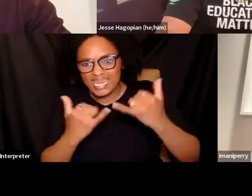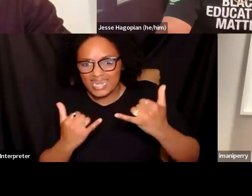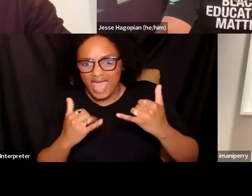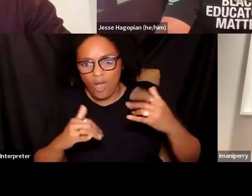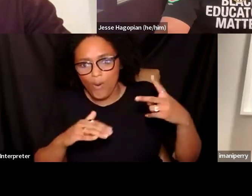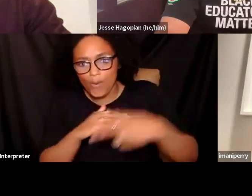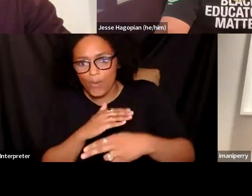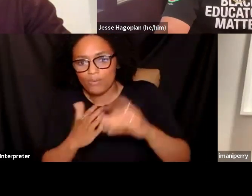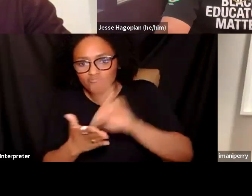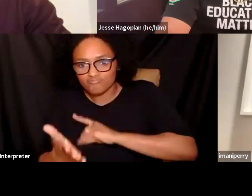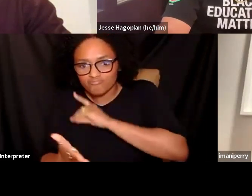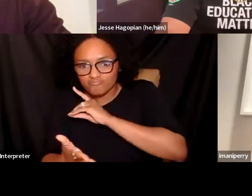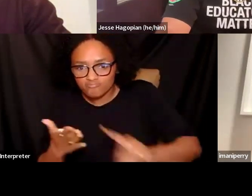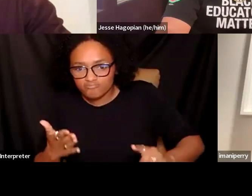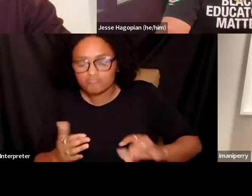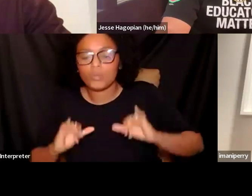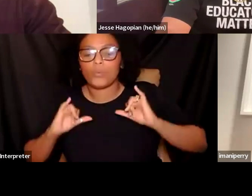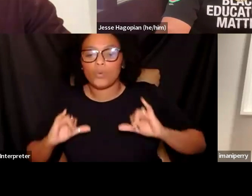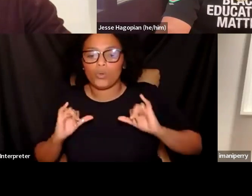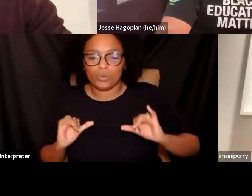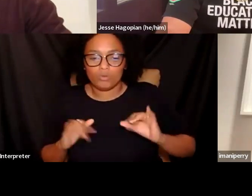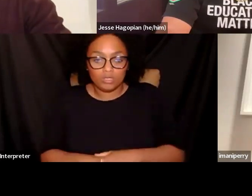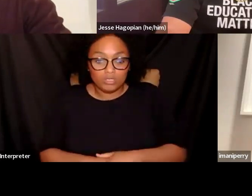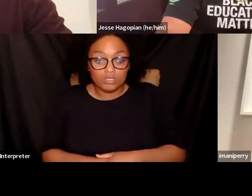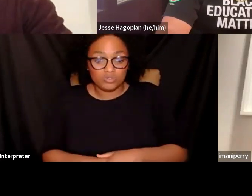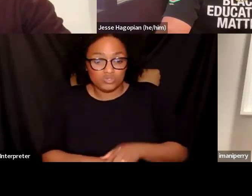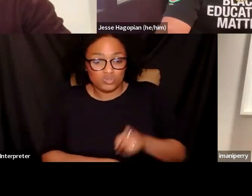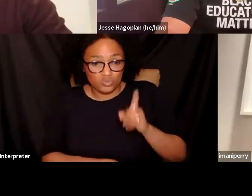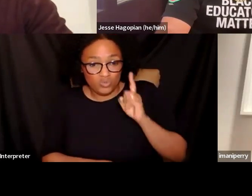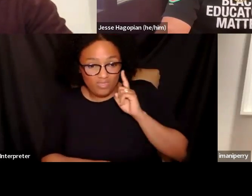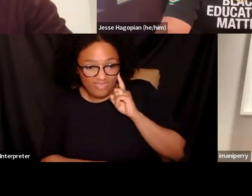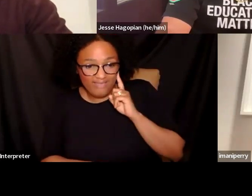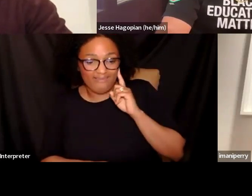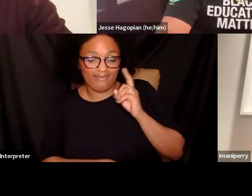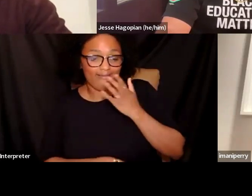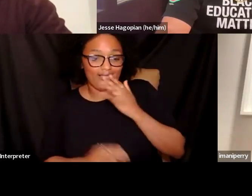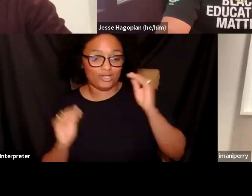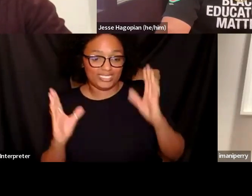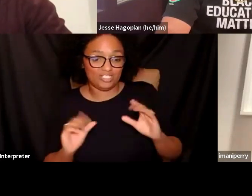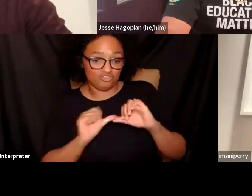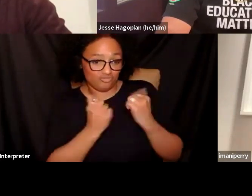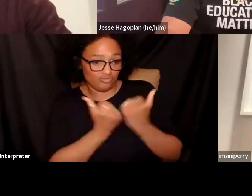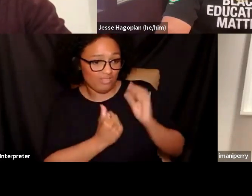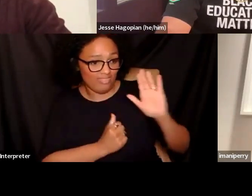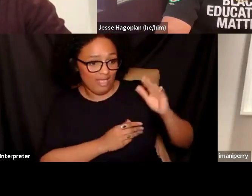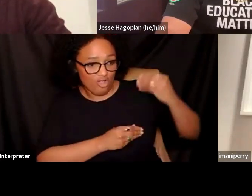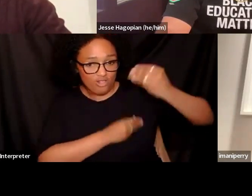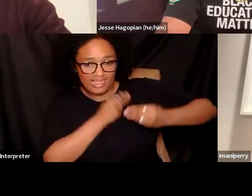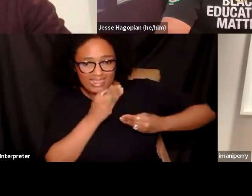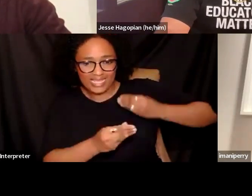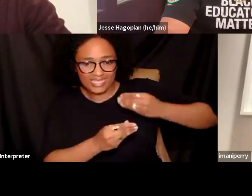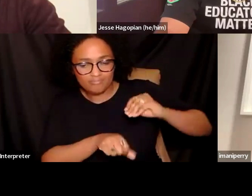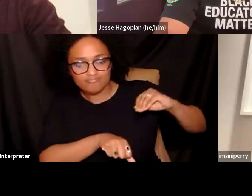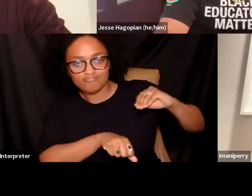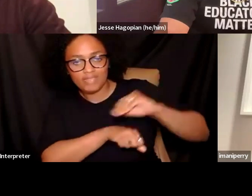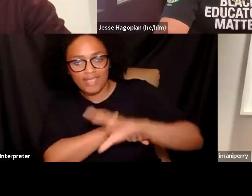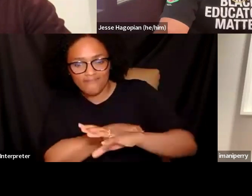the Colored Teachers Association should inform our response to this backlash